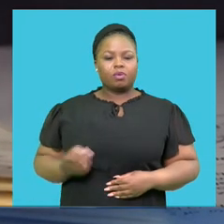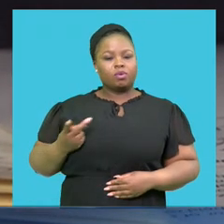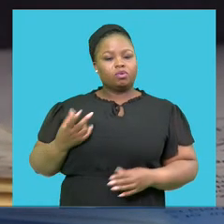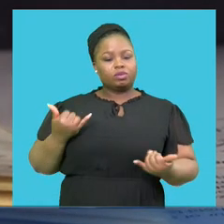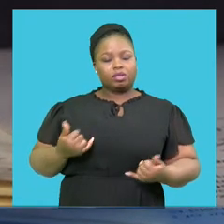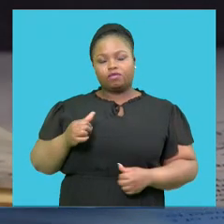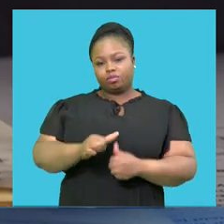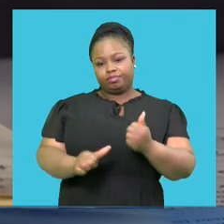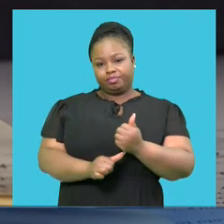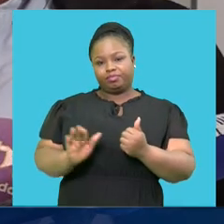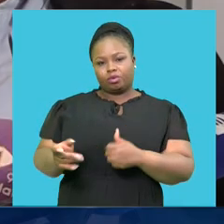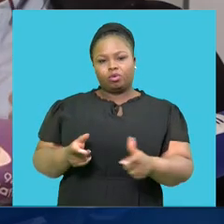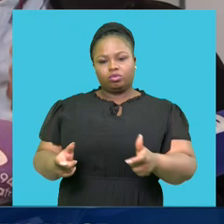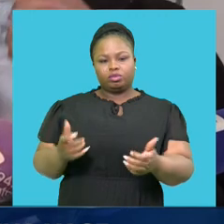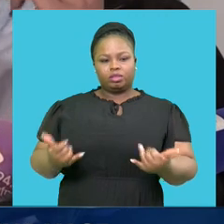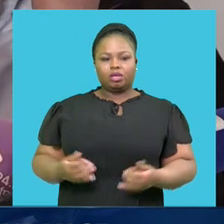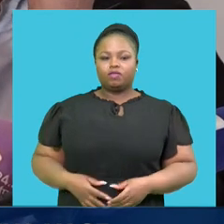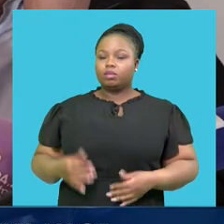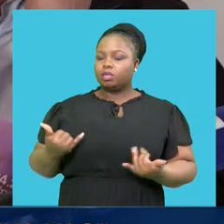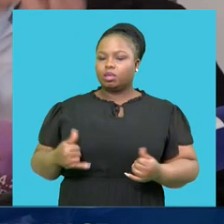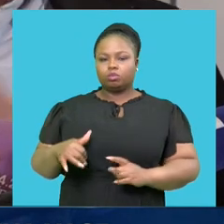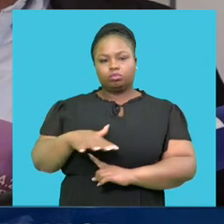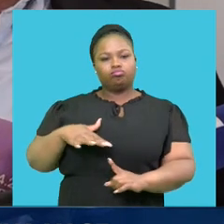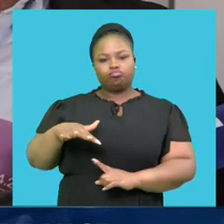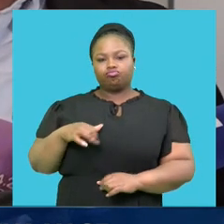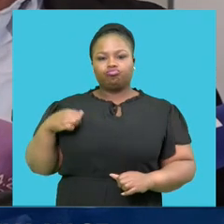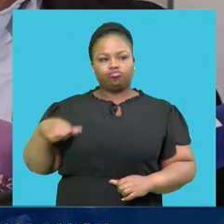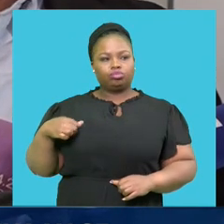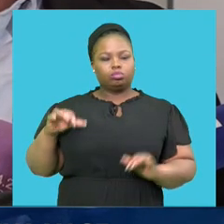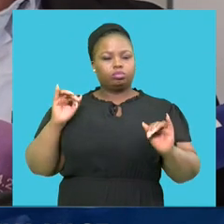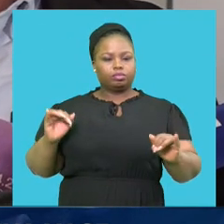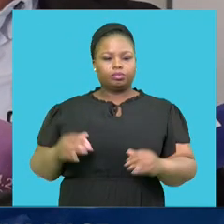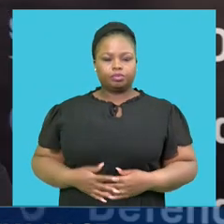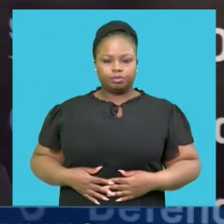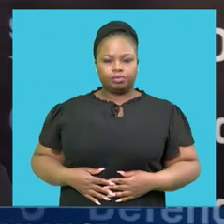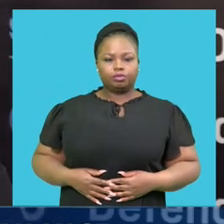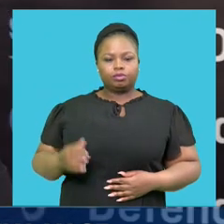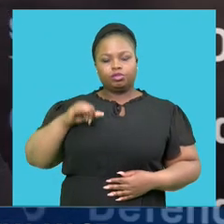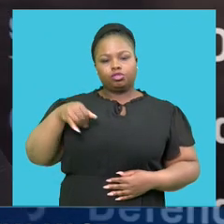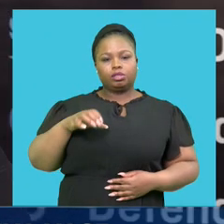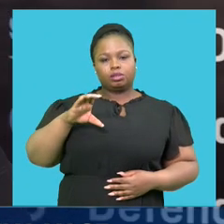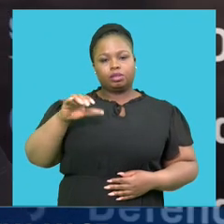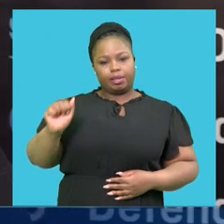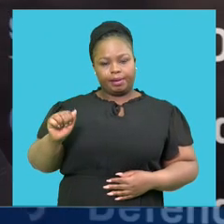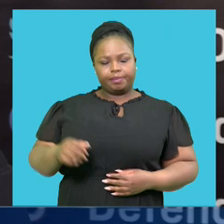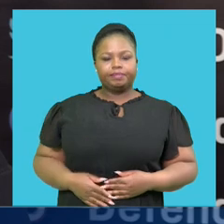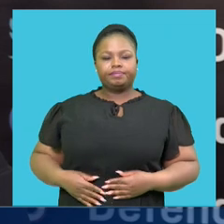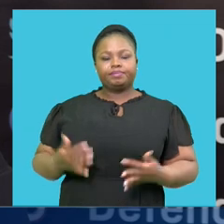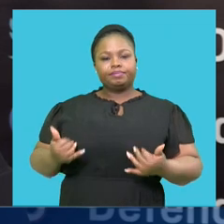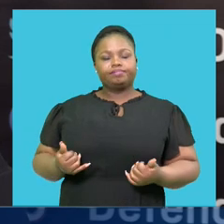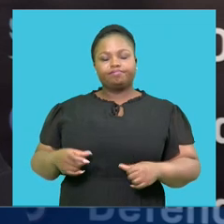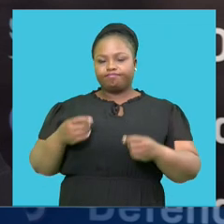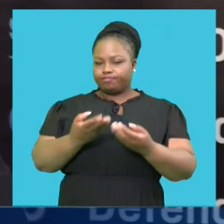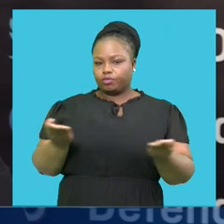yepanzi kola wulu lwa kiske kosikwi mo ima kongo. The Joba Crisis Alliance, JCA, makes a public